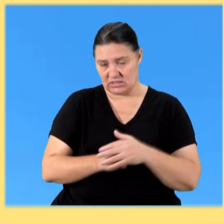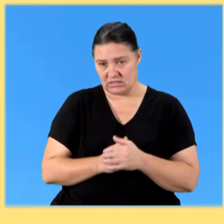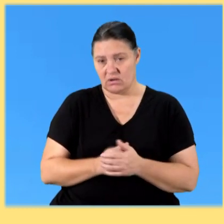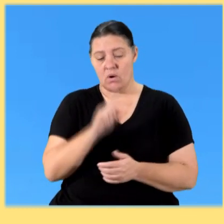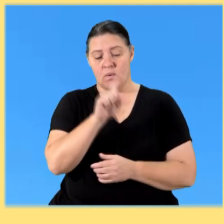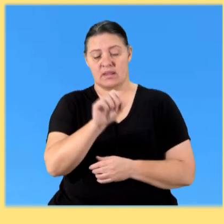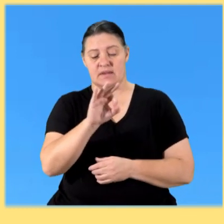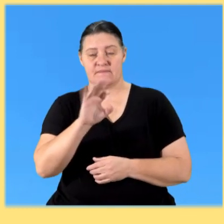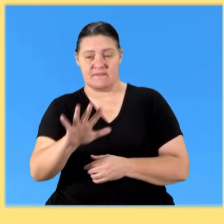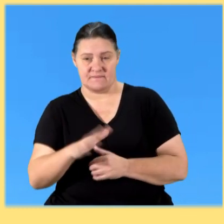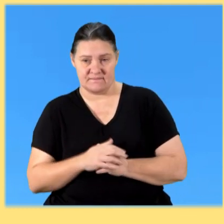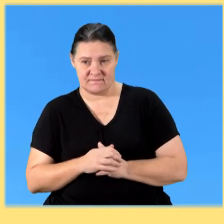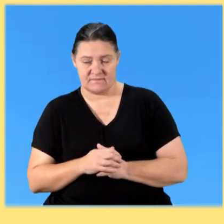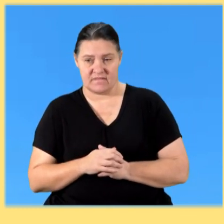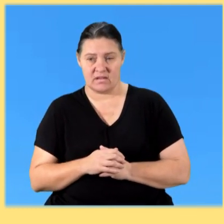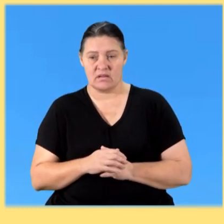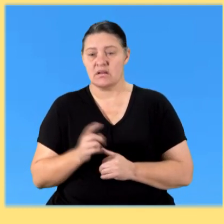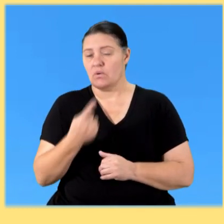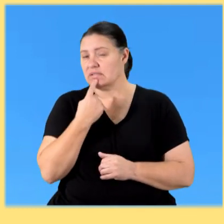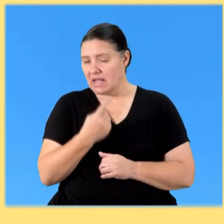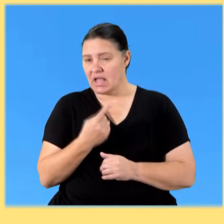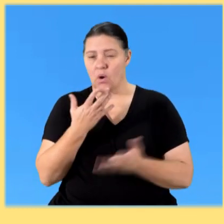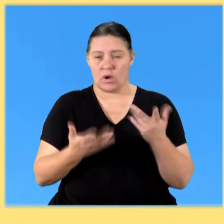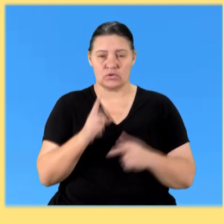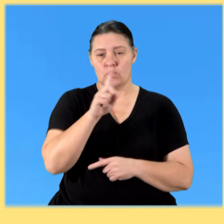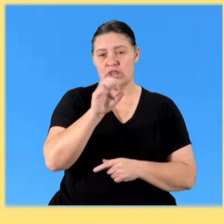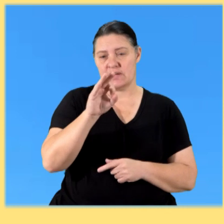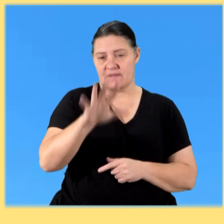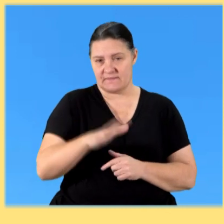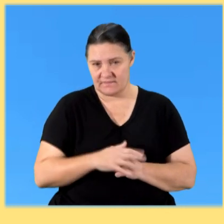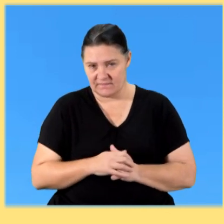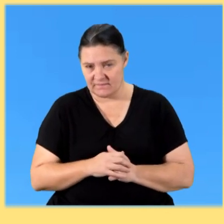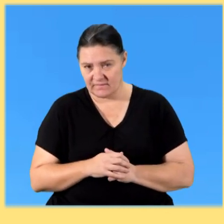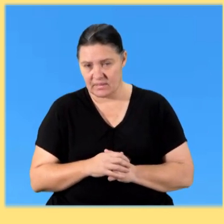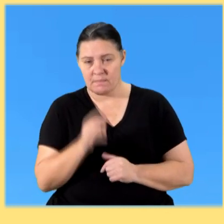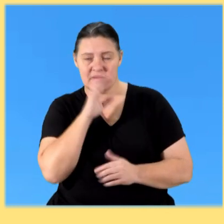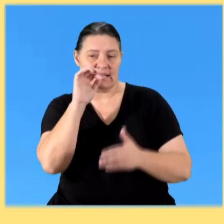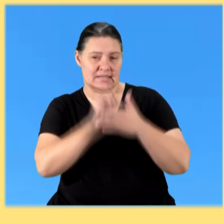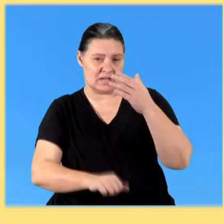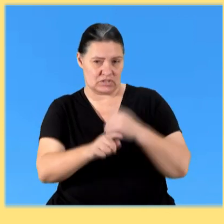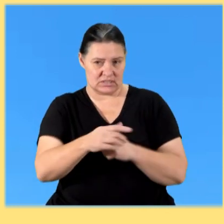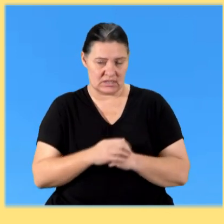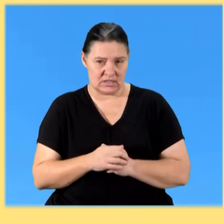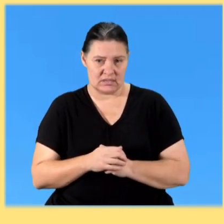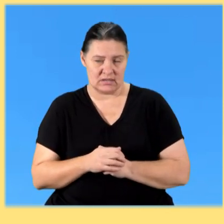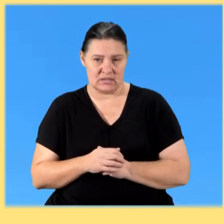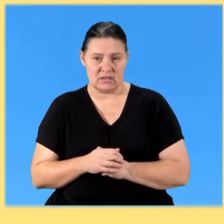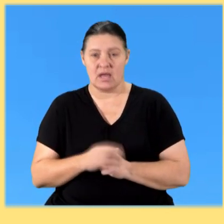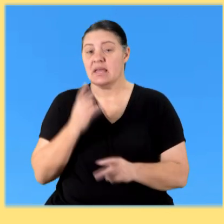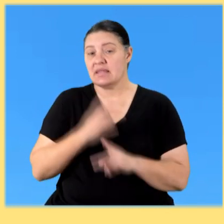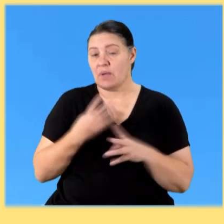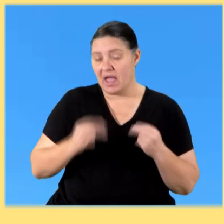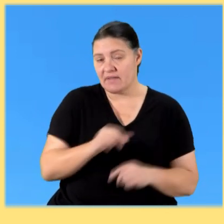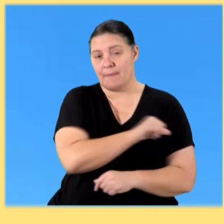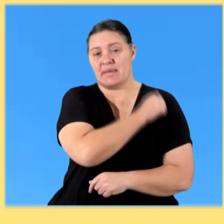deduction, 135. So I come and I say wages 135. Remember, this is your deduction. And